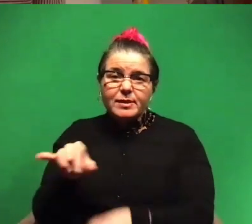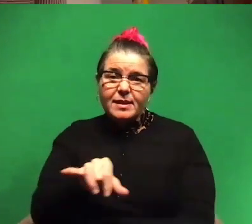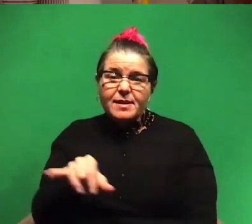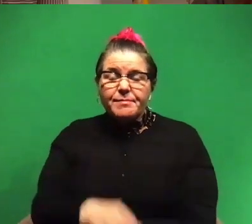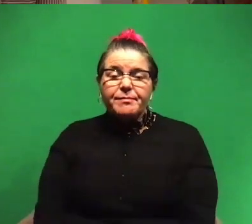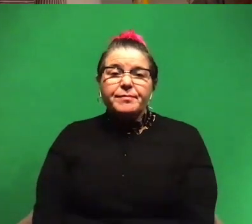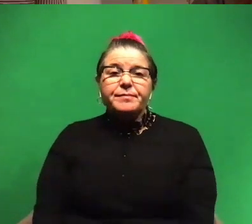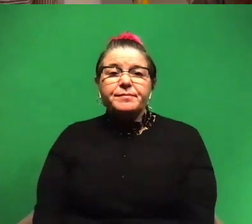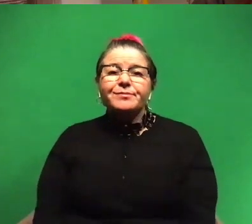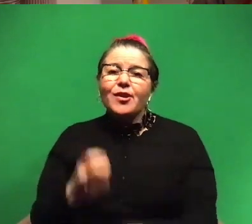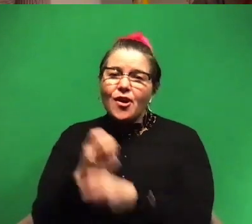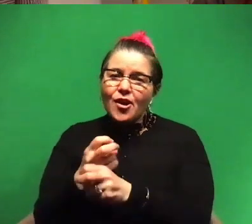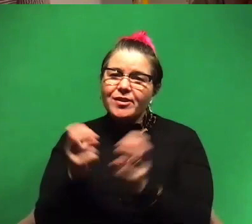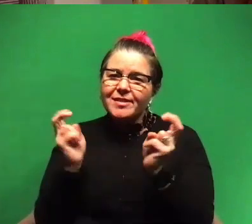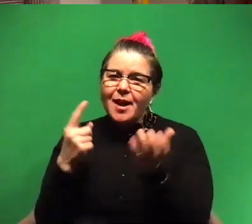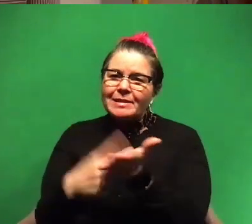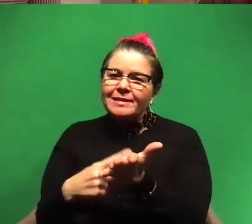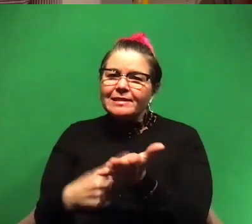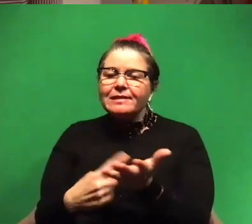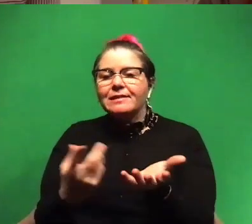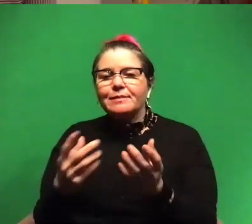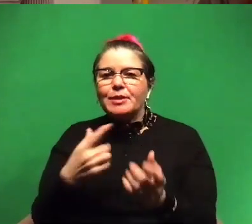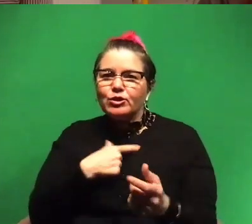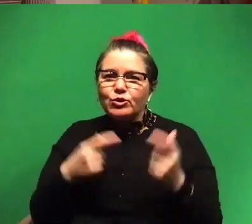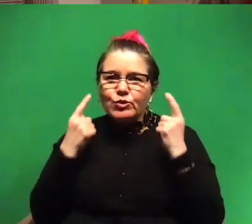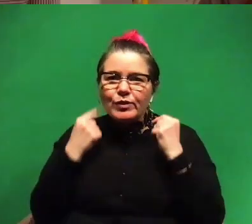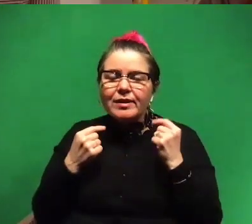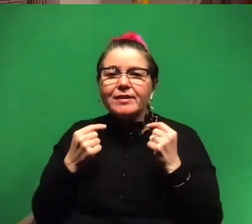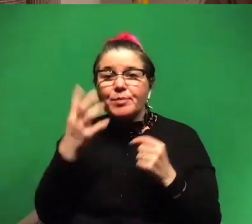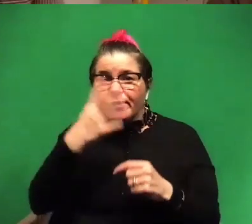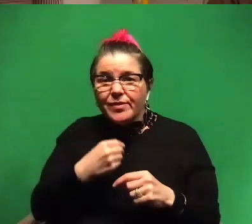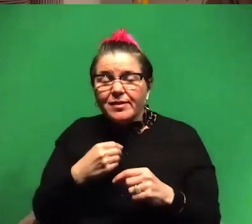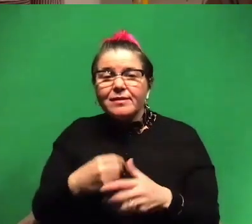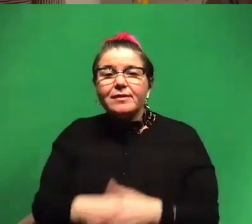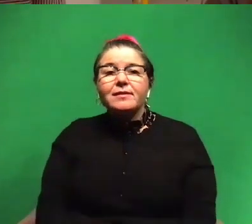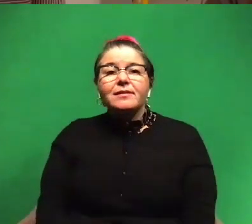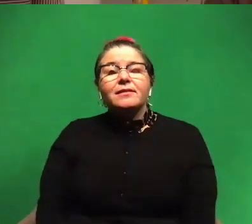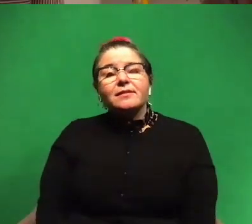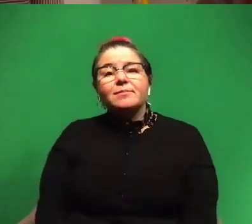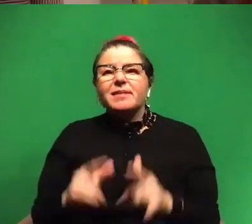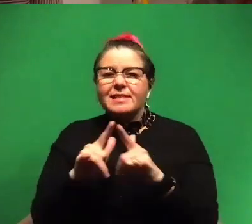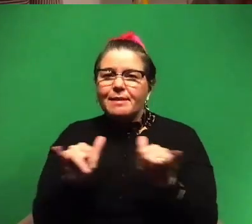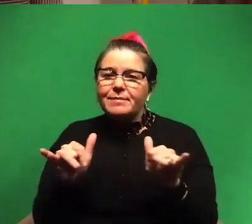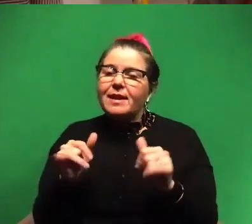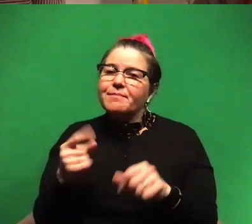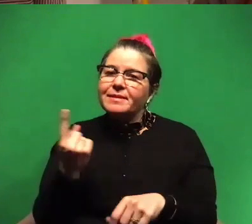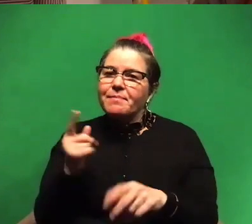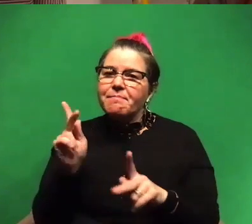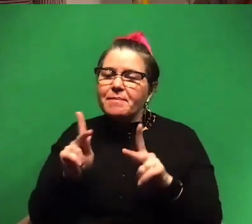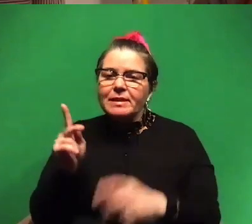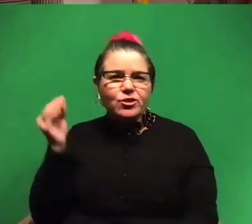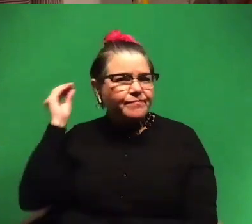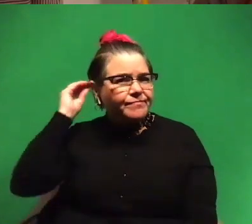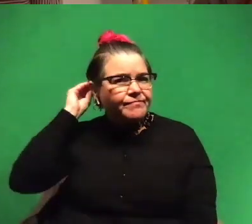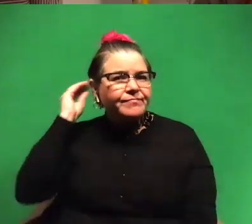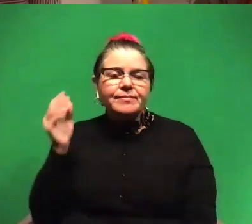it's a hard topic because jewelry is, beautiful, but it's something that I think people, as